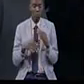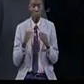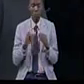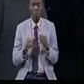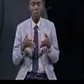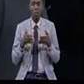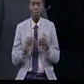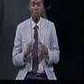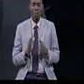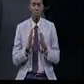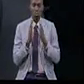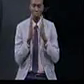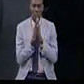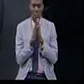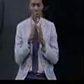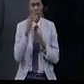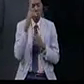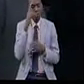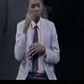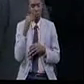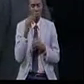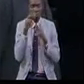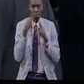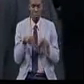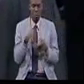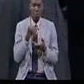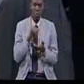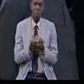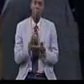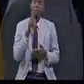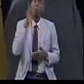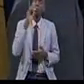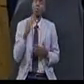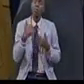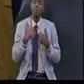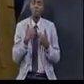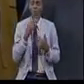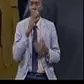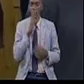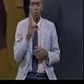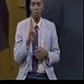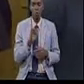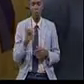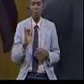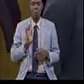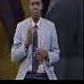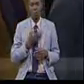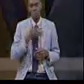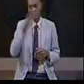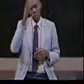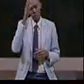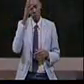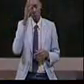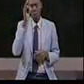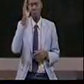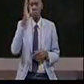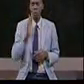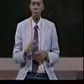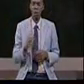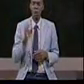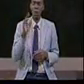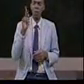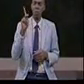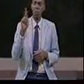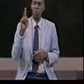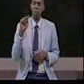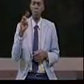vessel, the holy vessel in the hand of the Lord. Our own Father, Pastor Dr. W.I. Kumuyi,